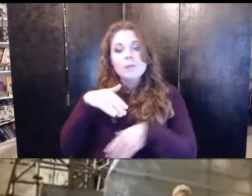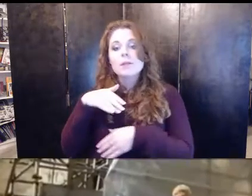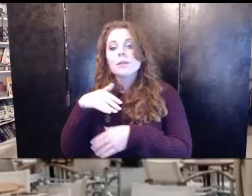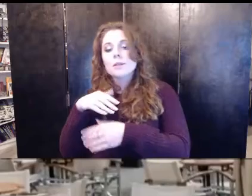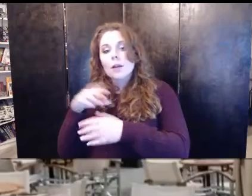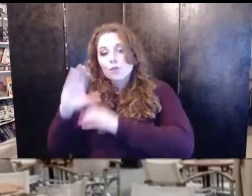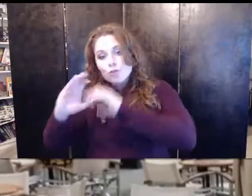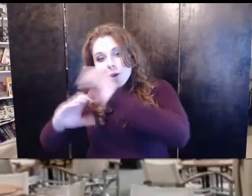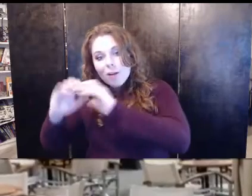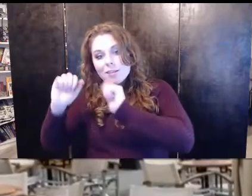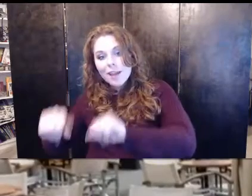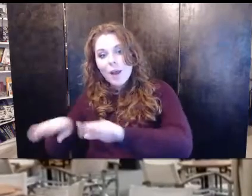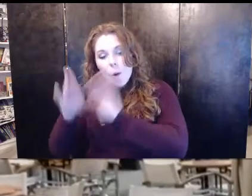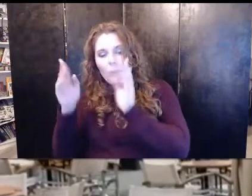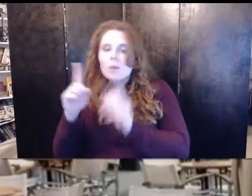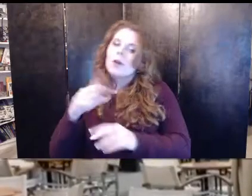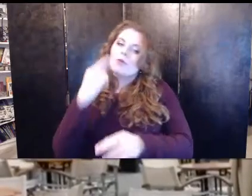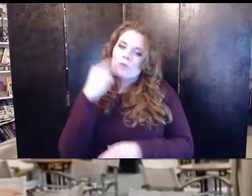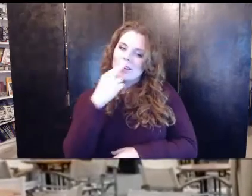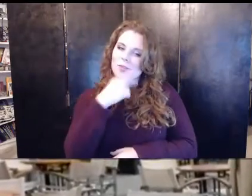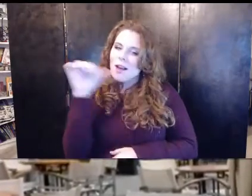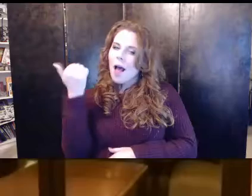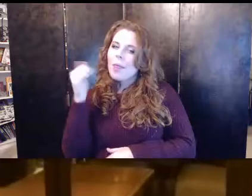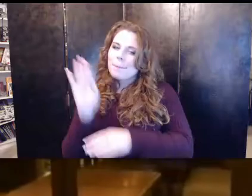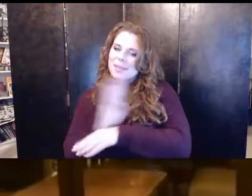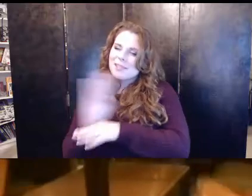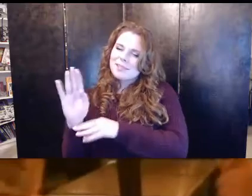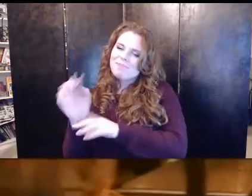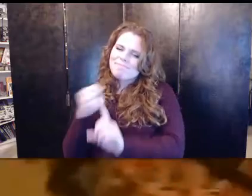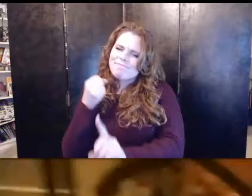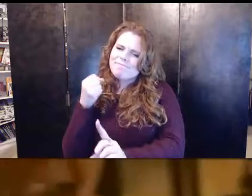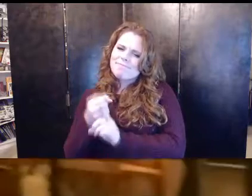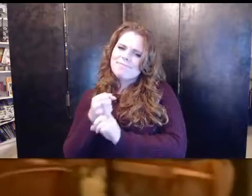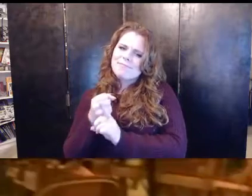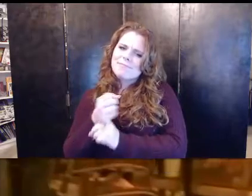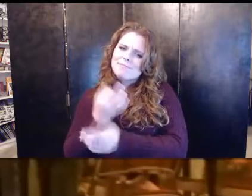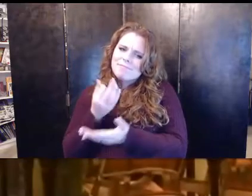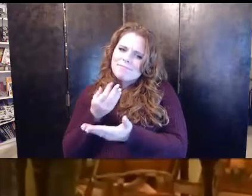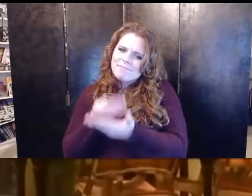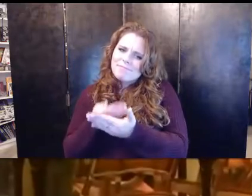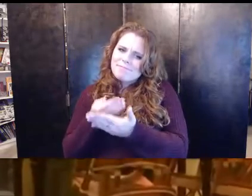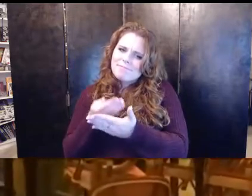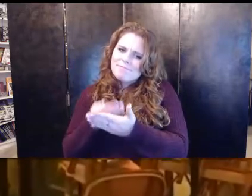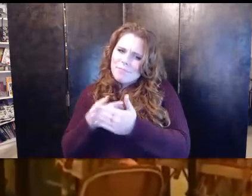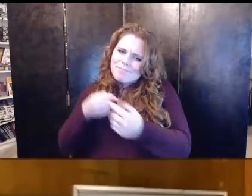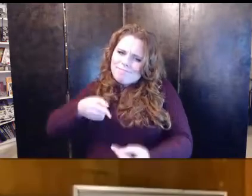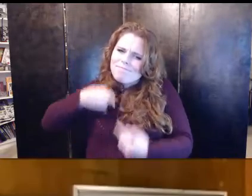projects, but restaurants and other businesses are affected. They expect financial hardships because of the